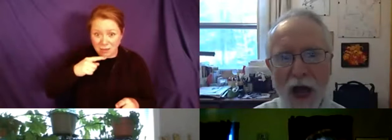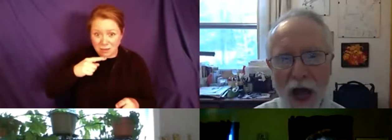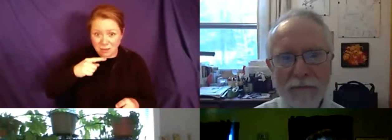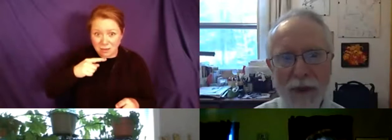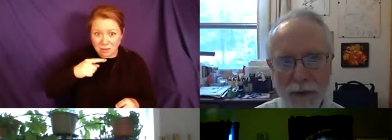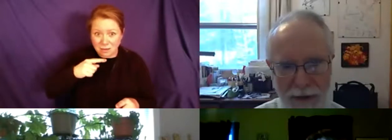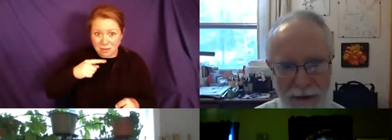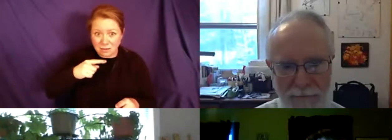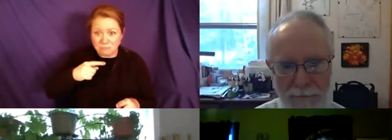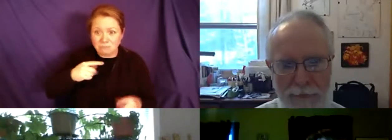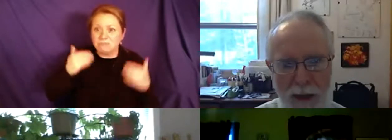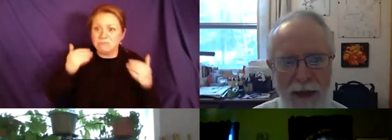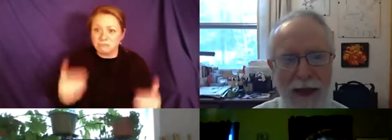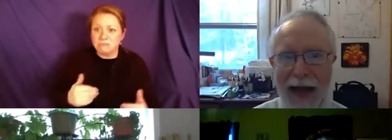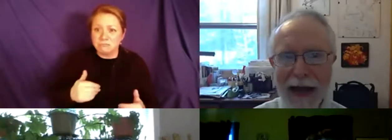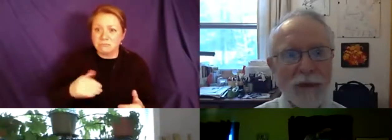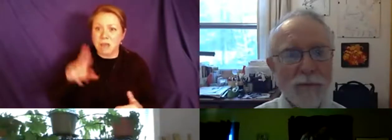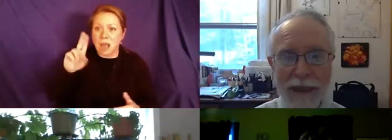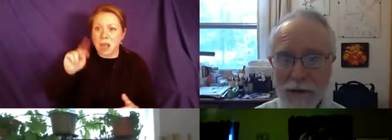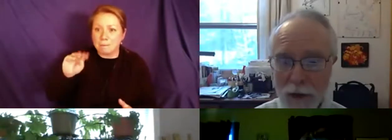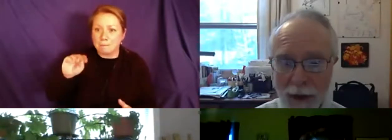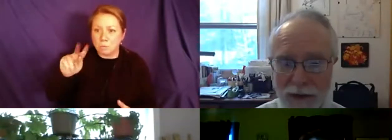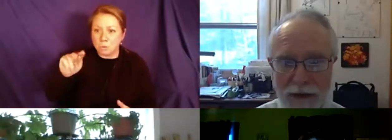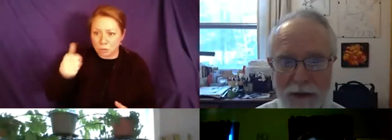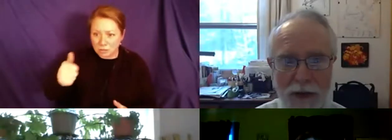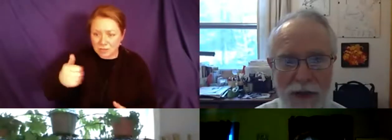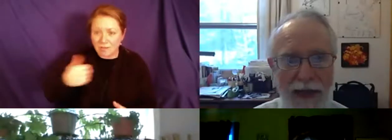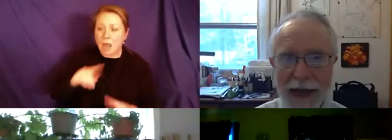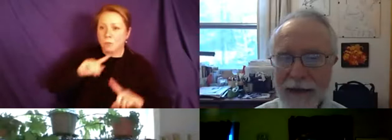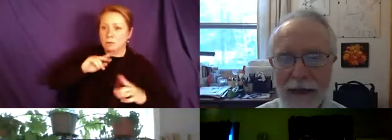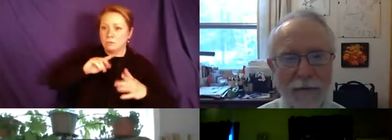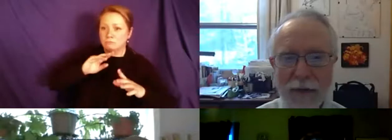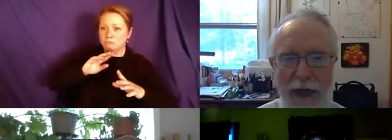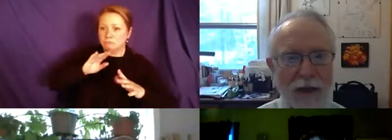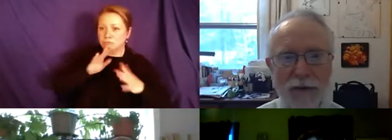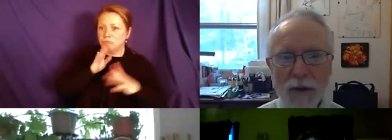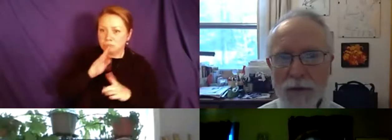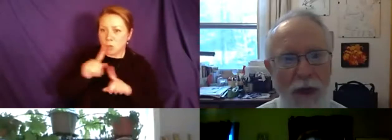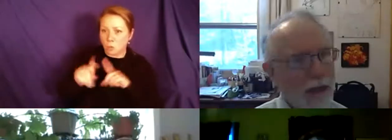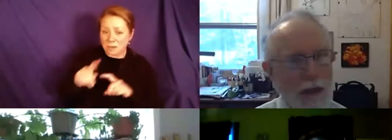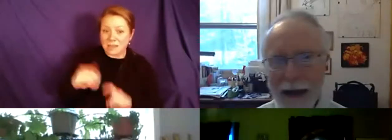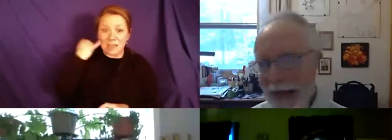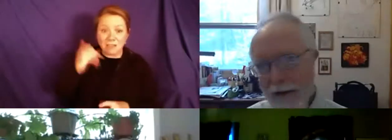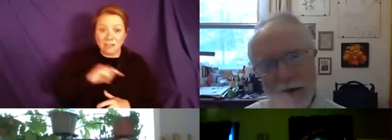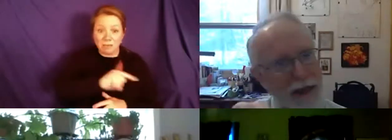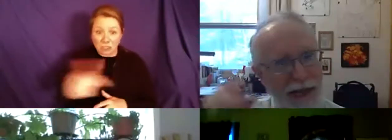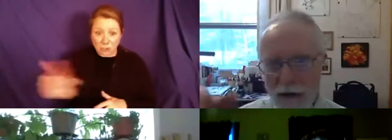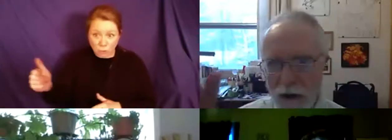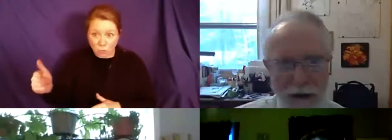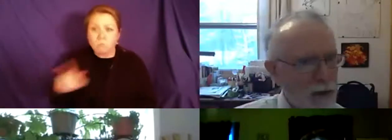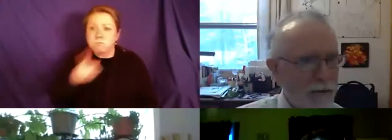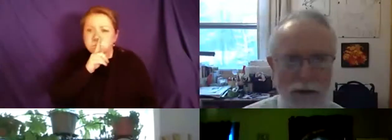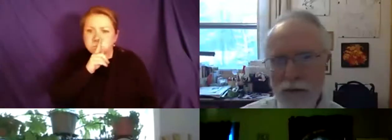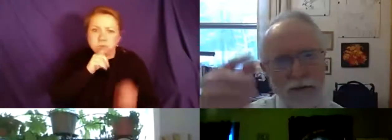yourselves unmuted, I'm gonna read the questions. And if each of you, I'm not gonna say, you